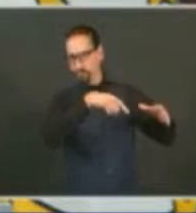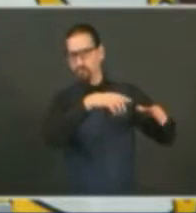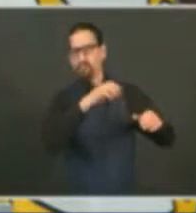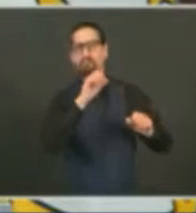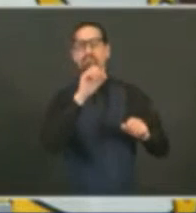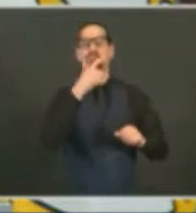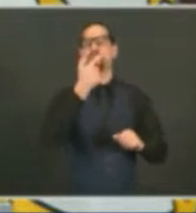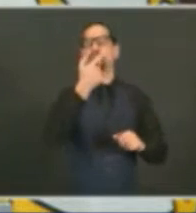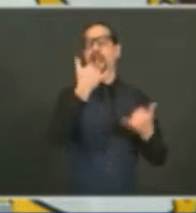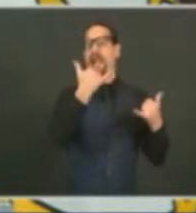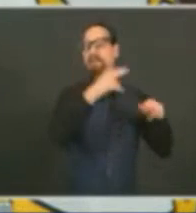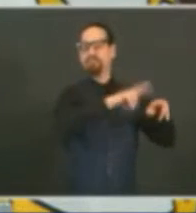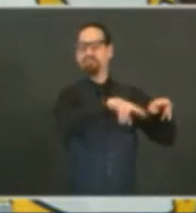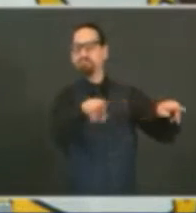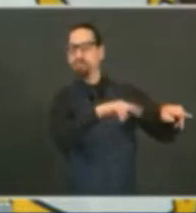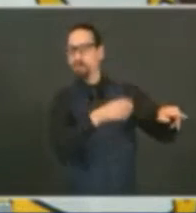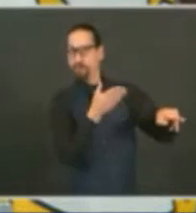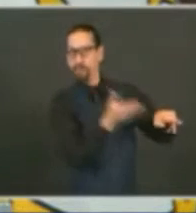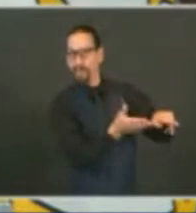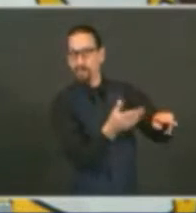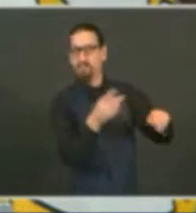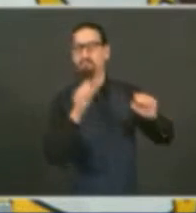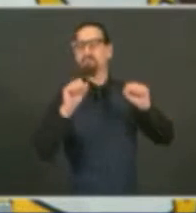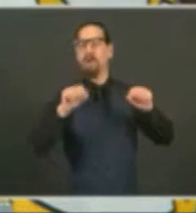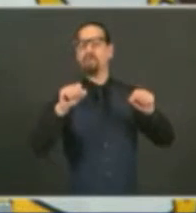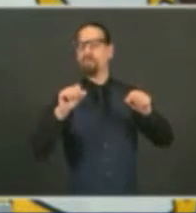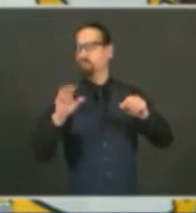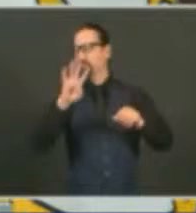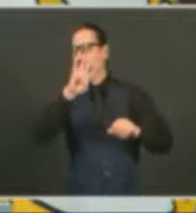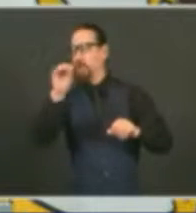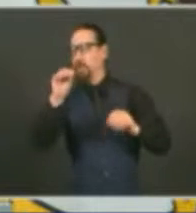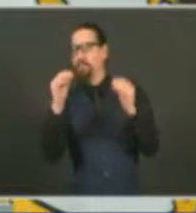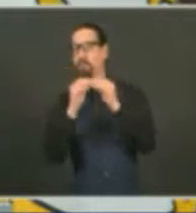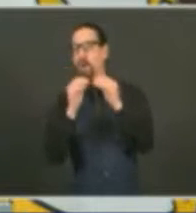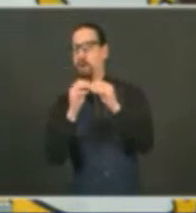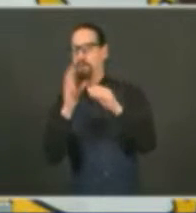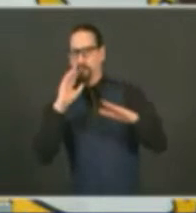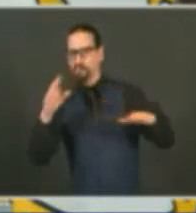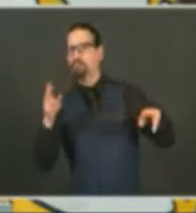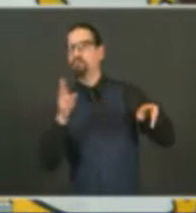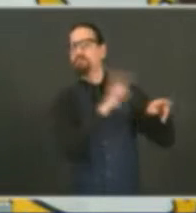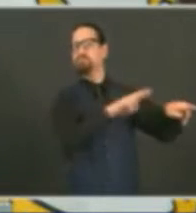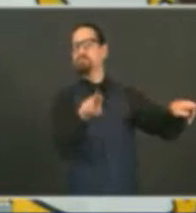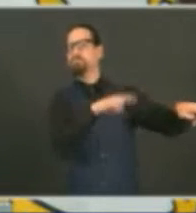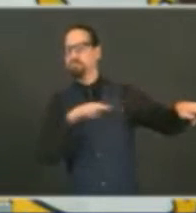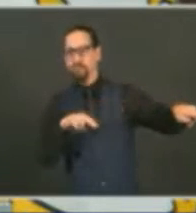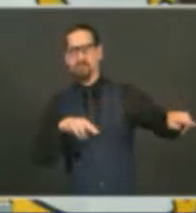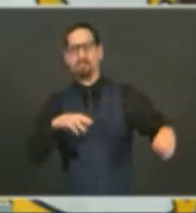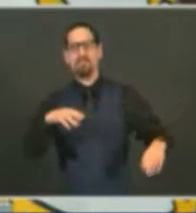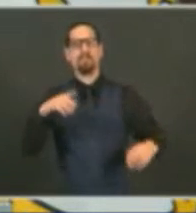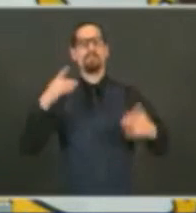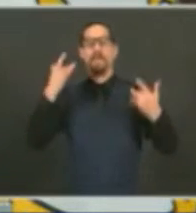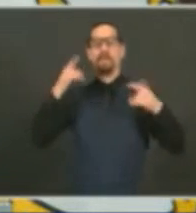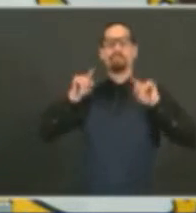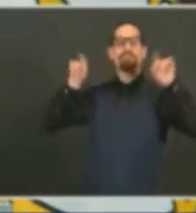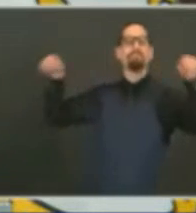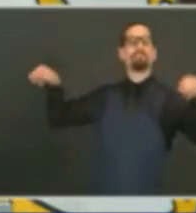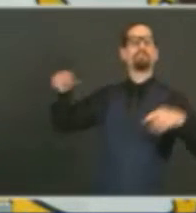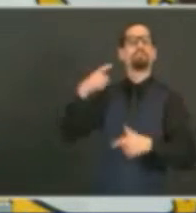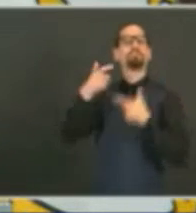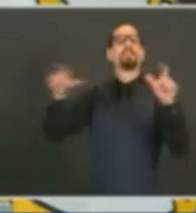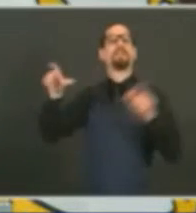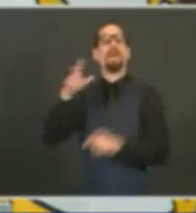been in touch with the heads of these hospitals, and they report to me that so far things are going